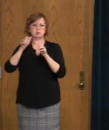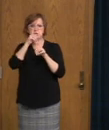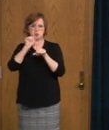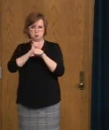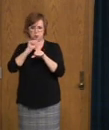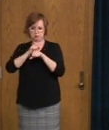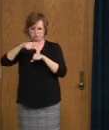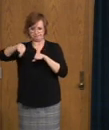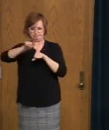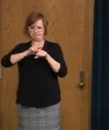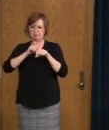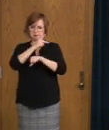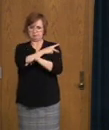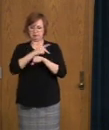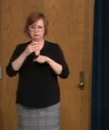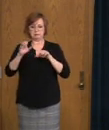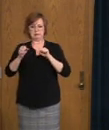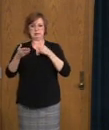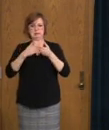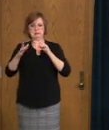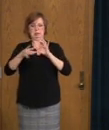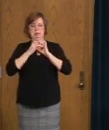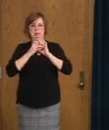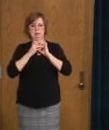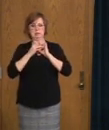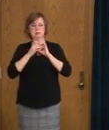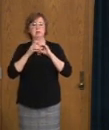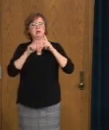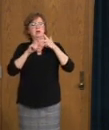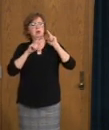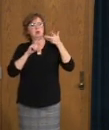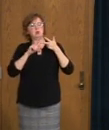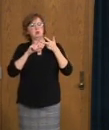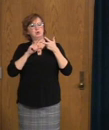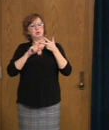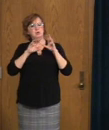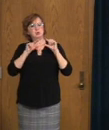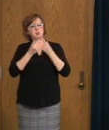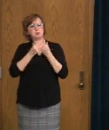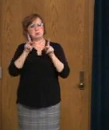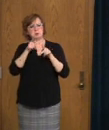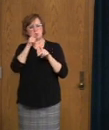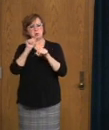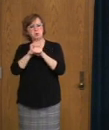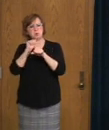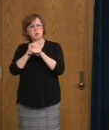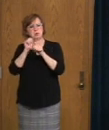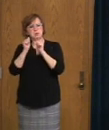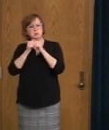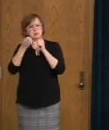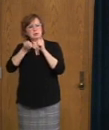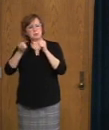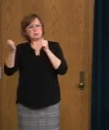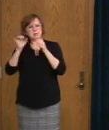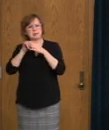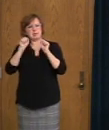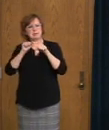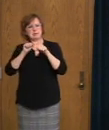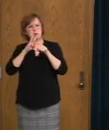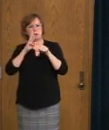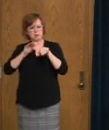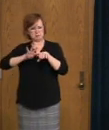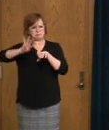due to their participation in aerosol-generating medical procedures. Even more exciting is we are expecting to start next phase of vaccination